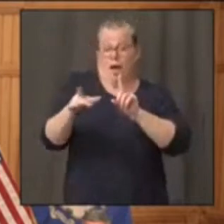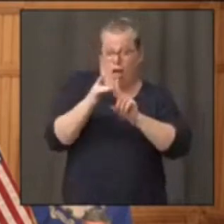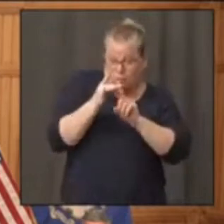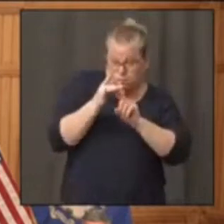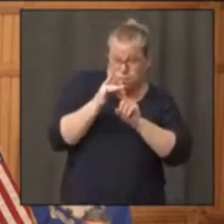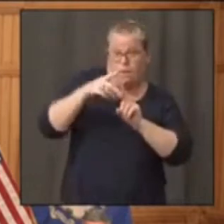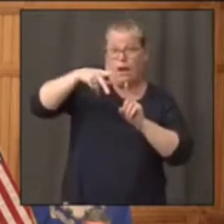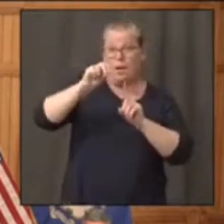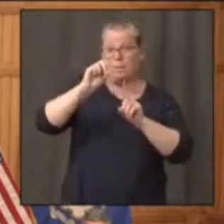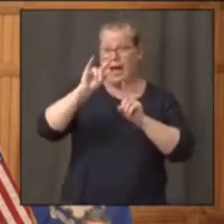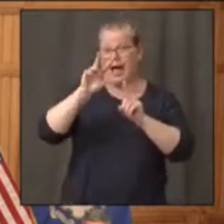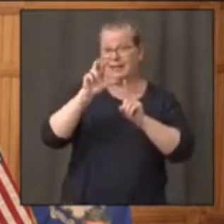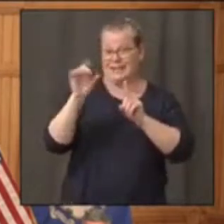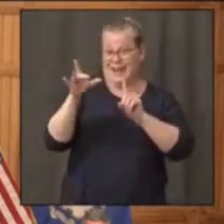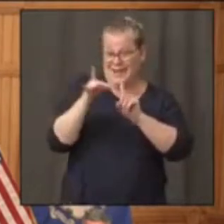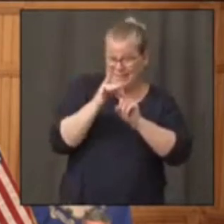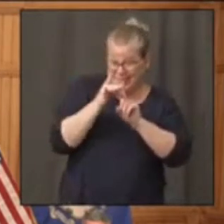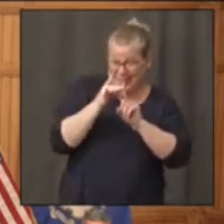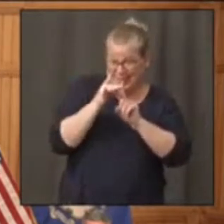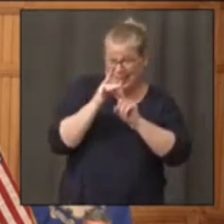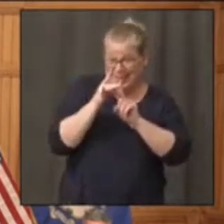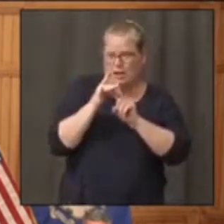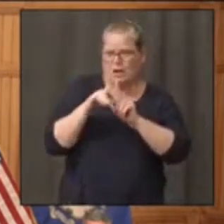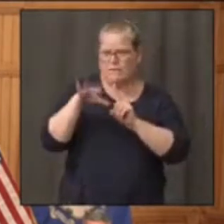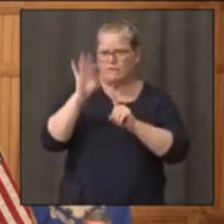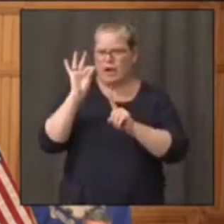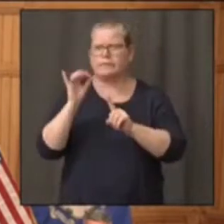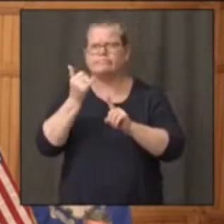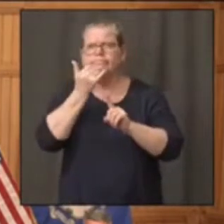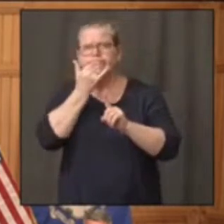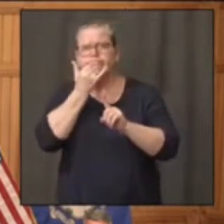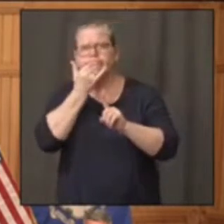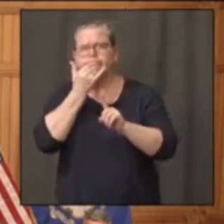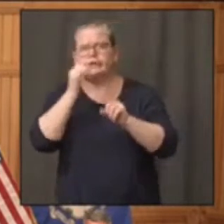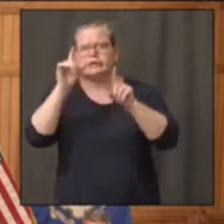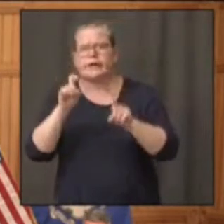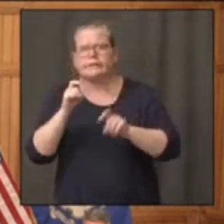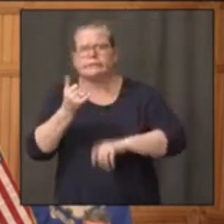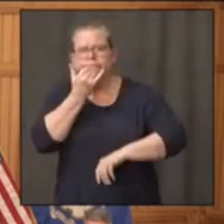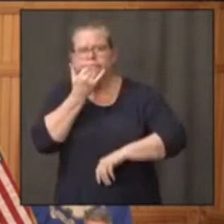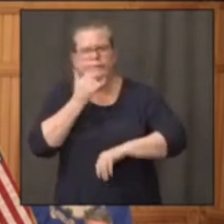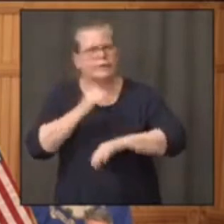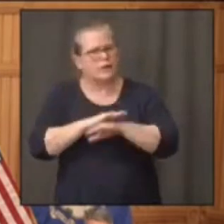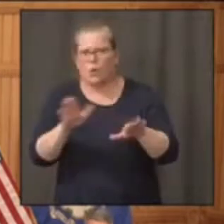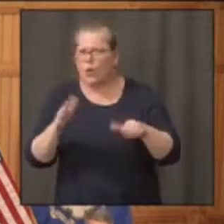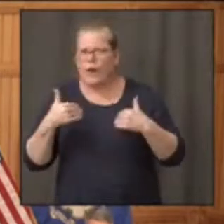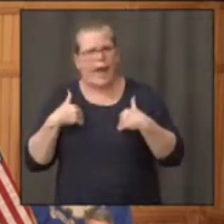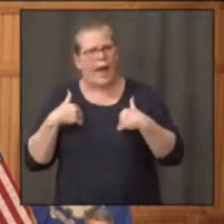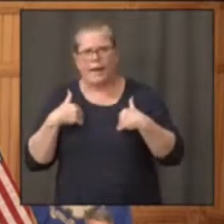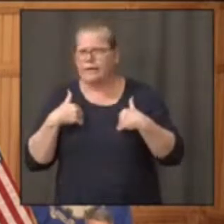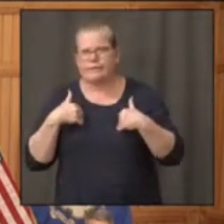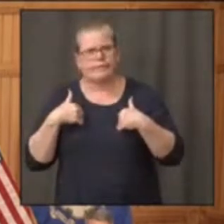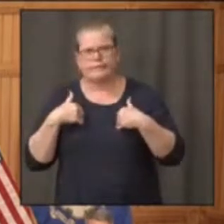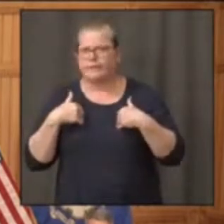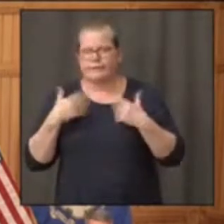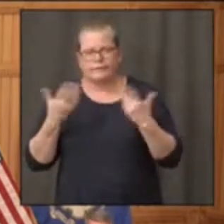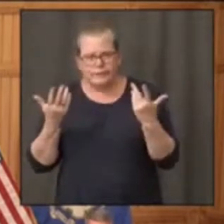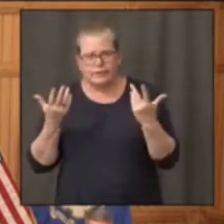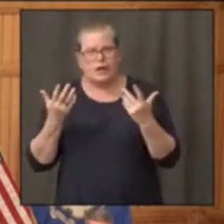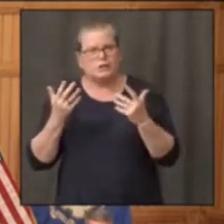way to get positive tests reanalyzed just to make sure that that they are retested.